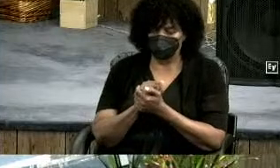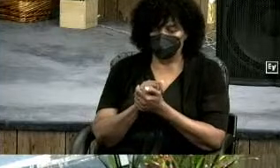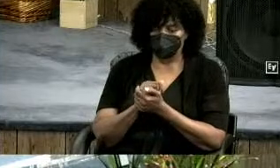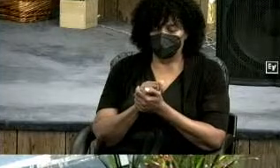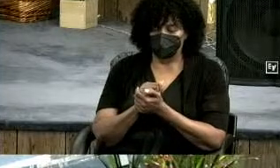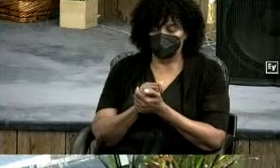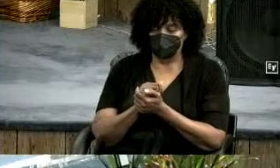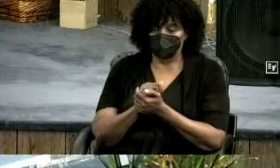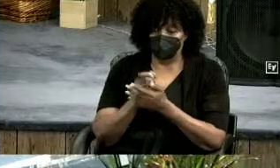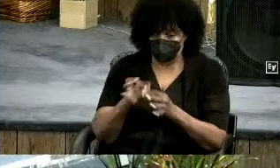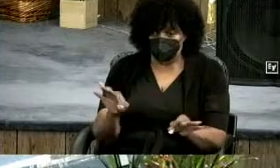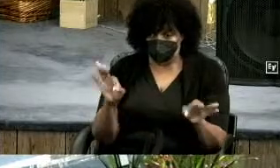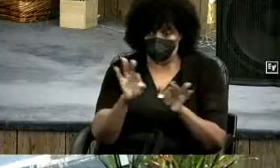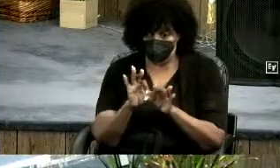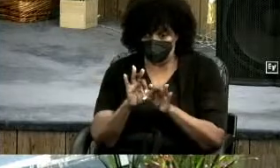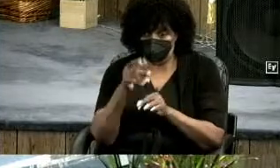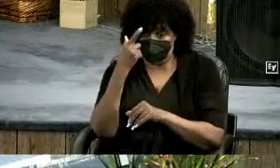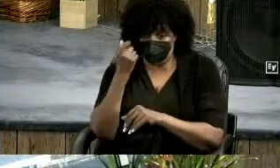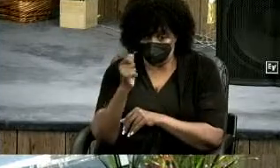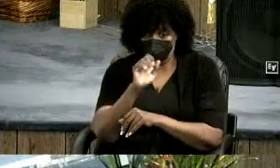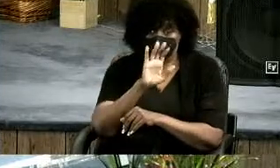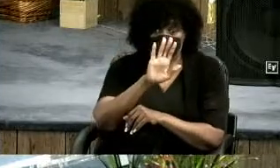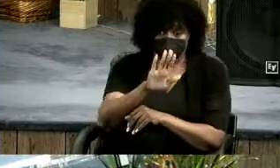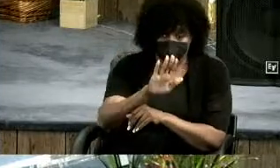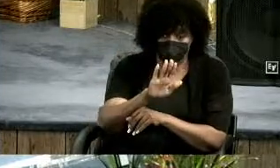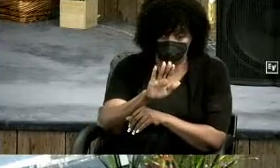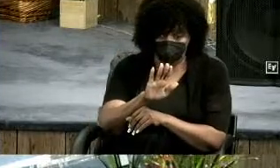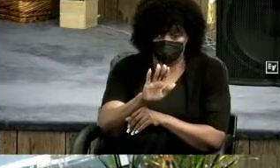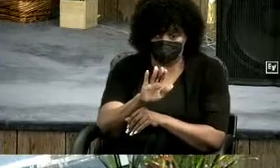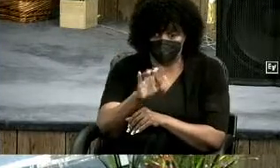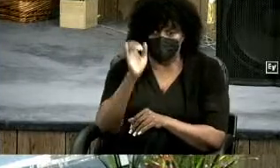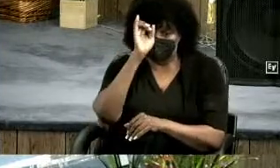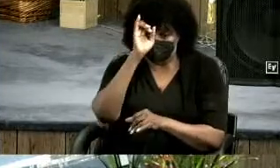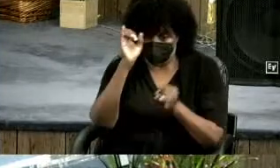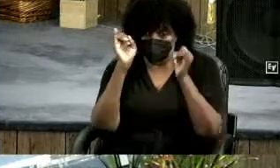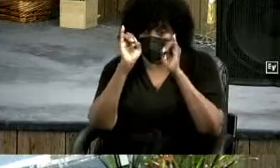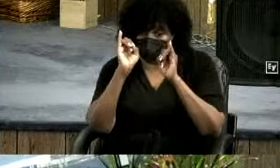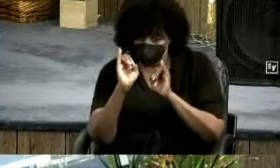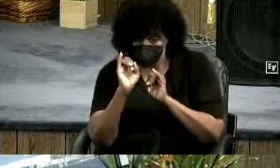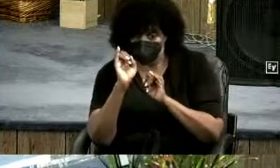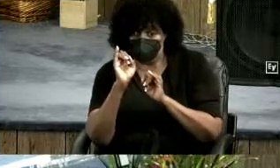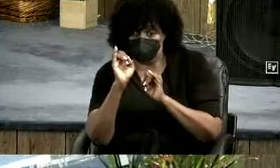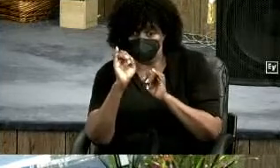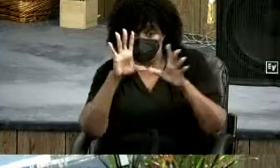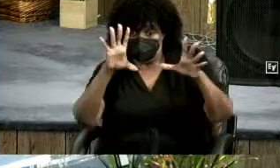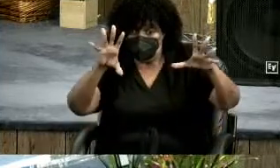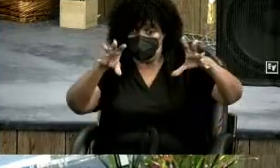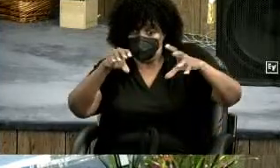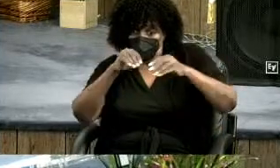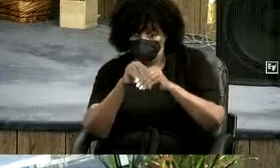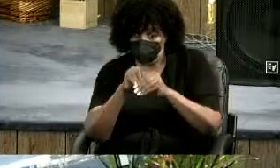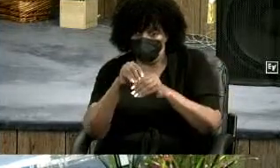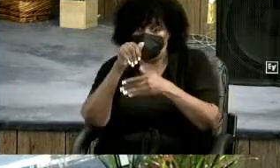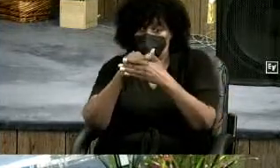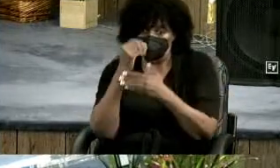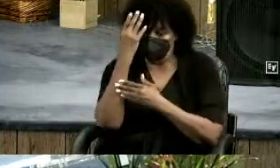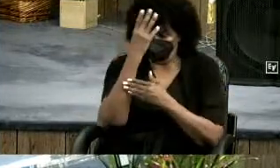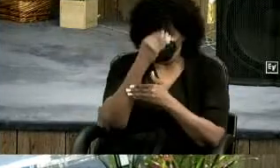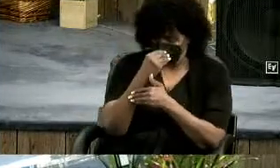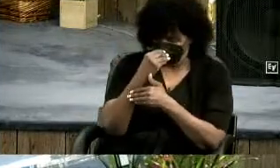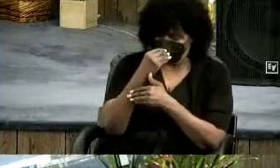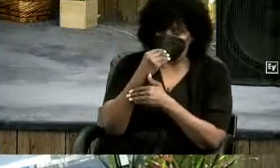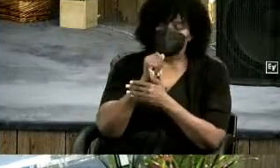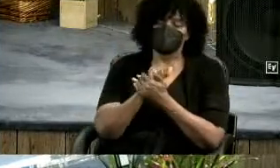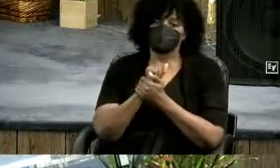Now, this is significant because his entire identity is wrapped up in the motherland. I know, man, this is sound